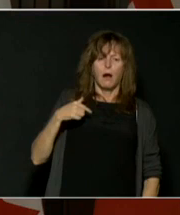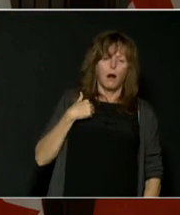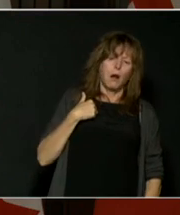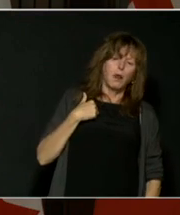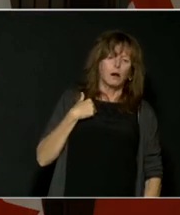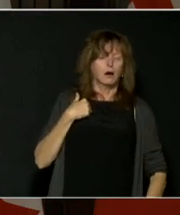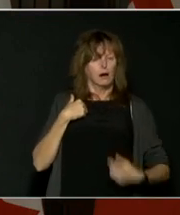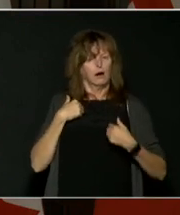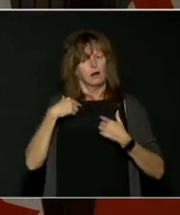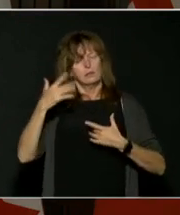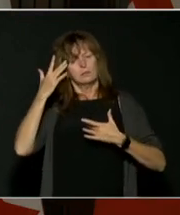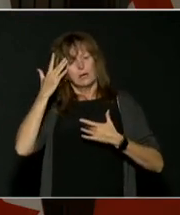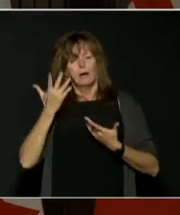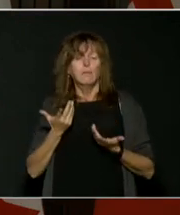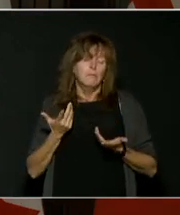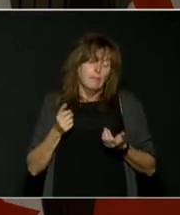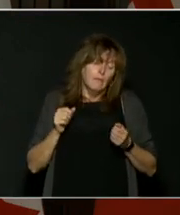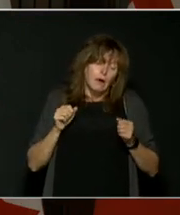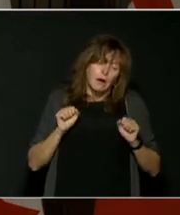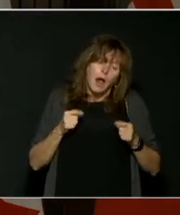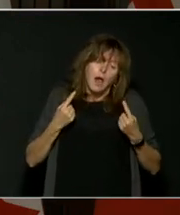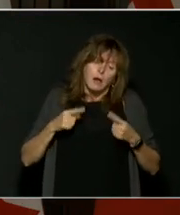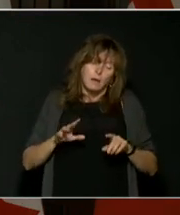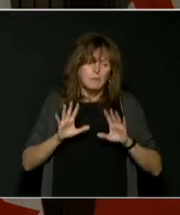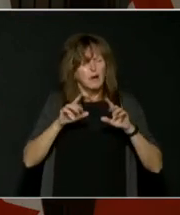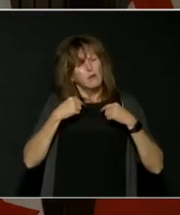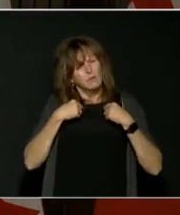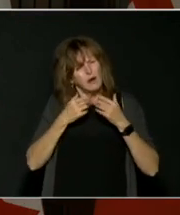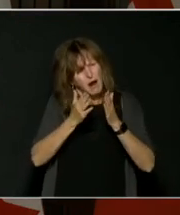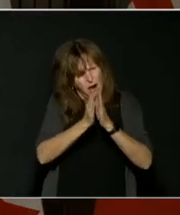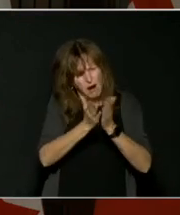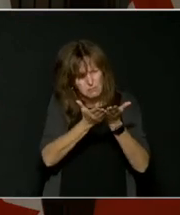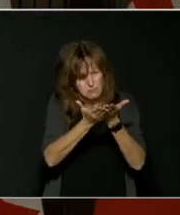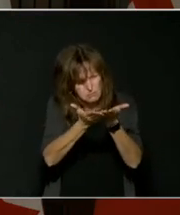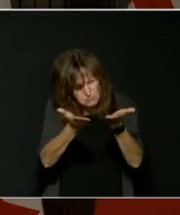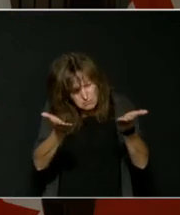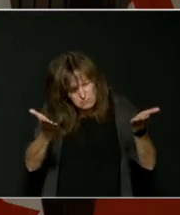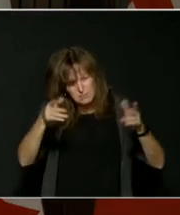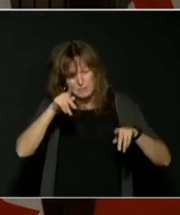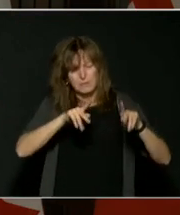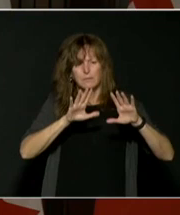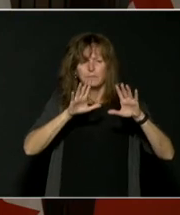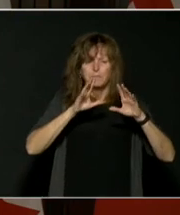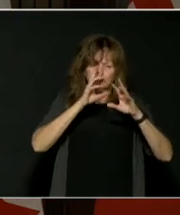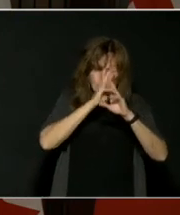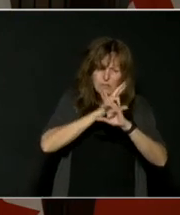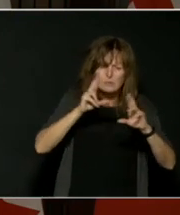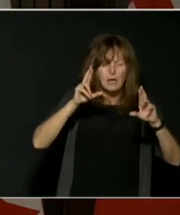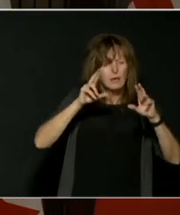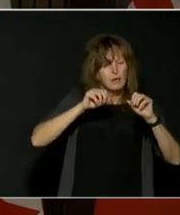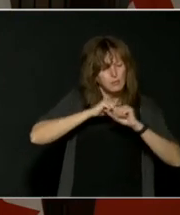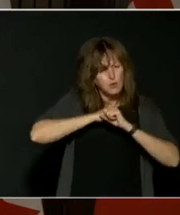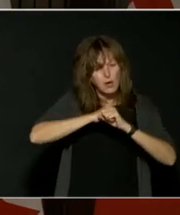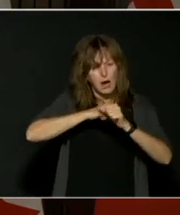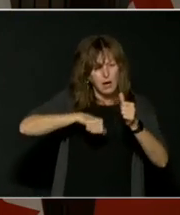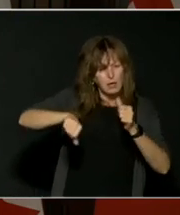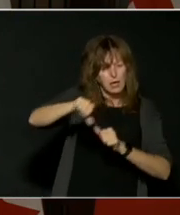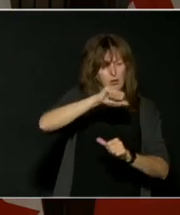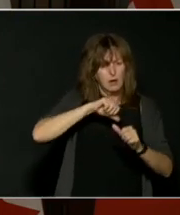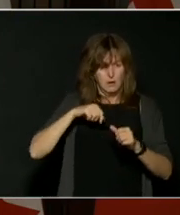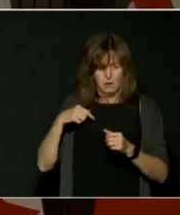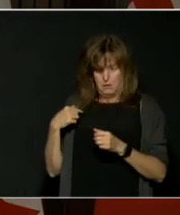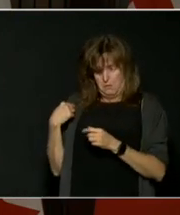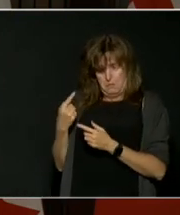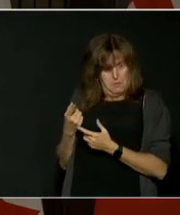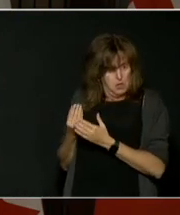and how we're trying to protect those who are most at risk. And our track record is fabulous. This is what we did in the spring. This is